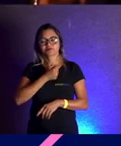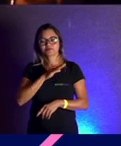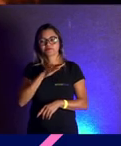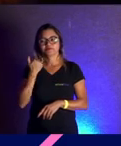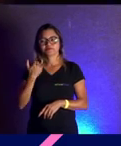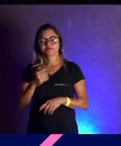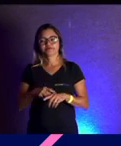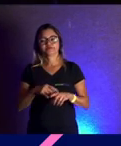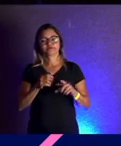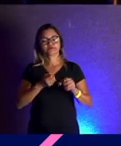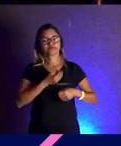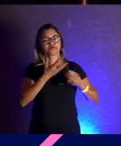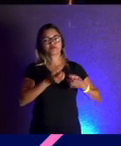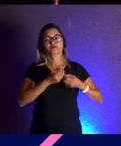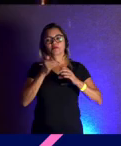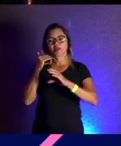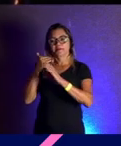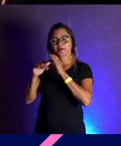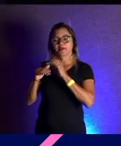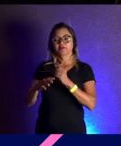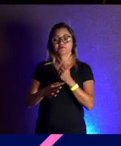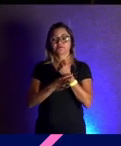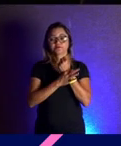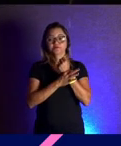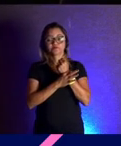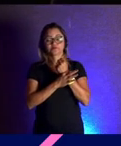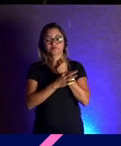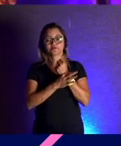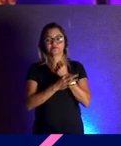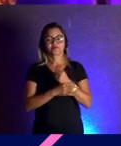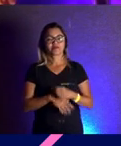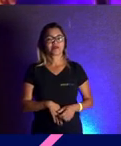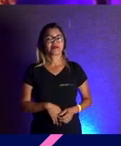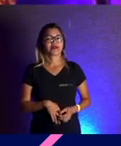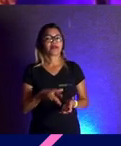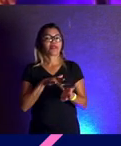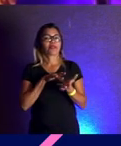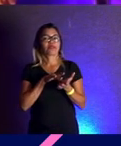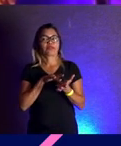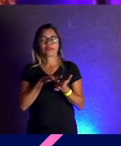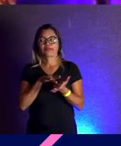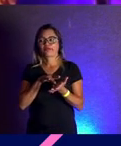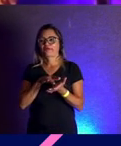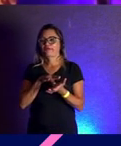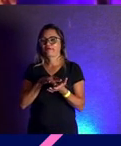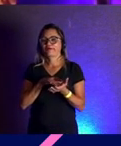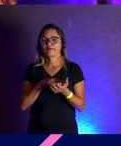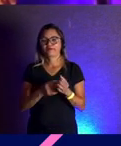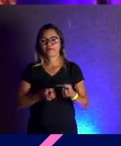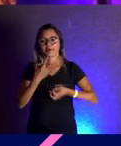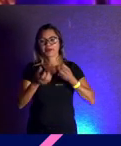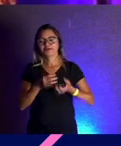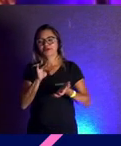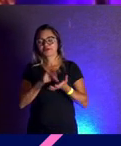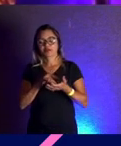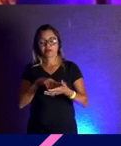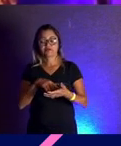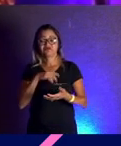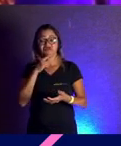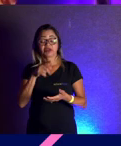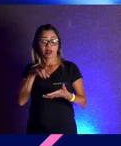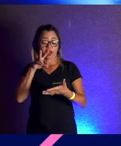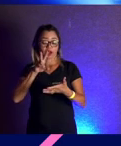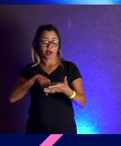So you can pretend that your disclosures are important, but no one will read them. I have read many human rights reports that start out with a